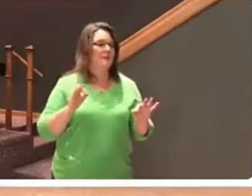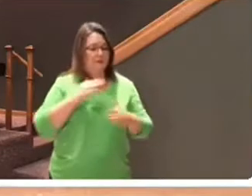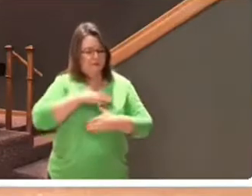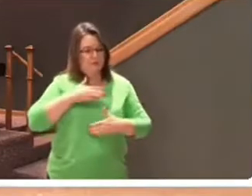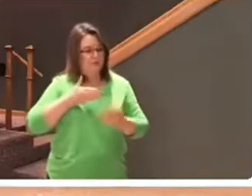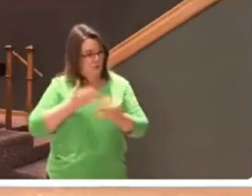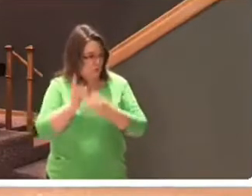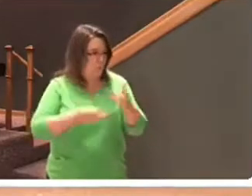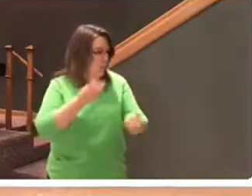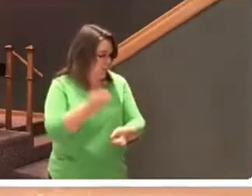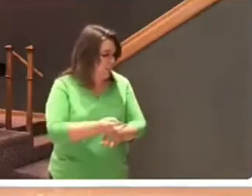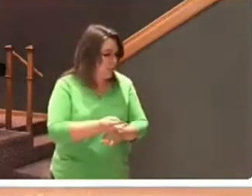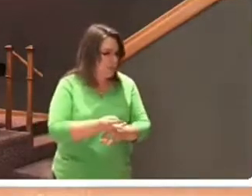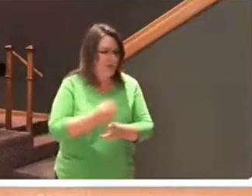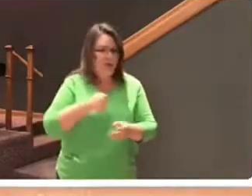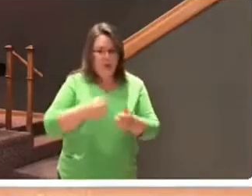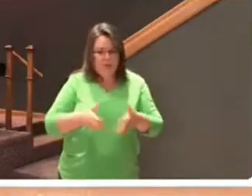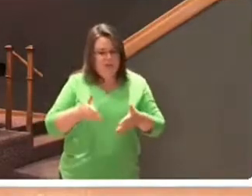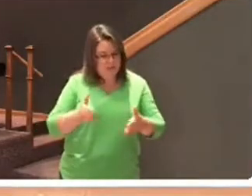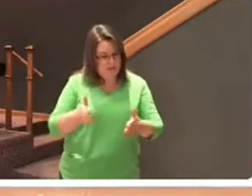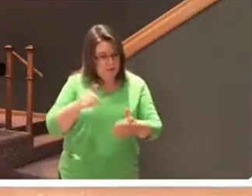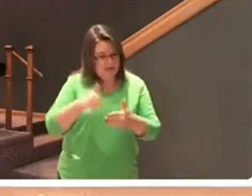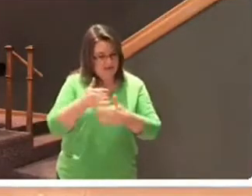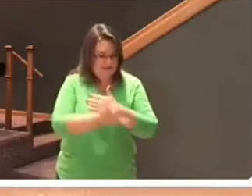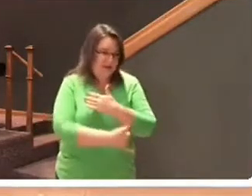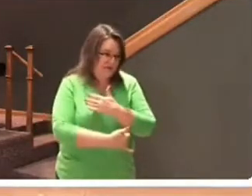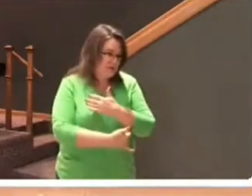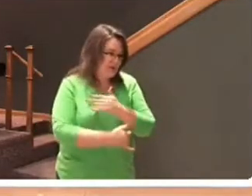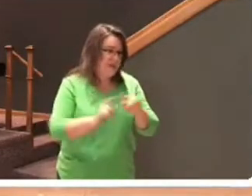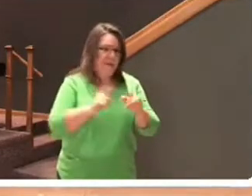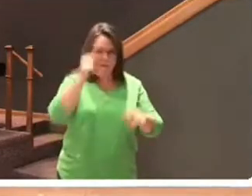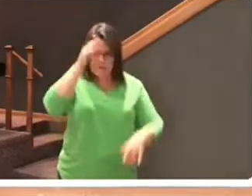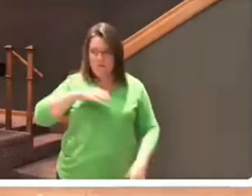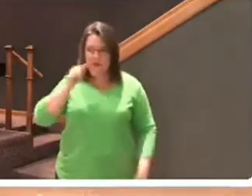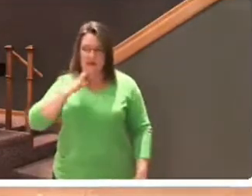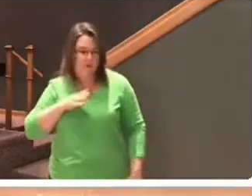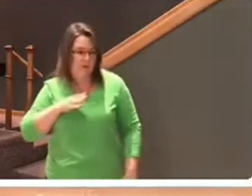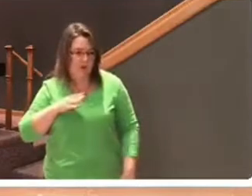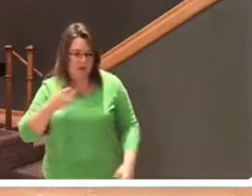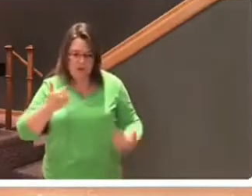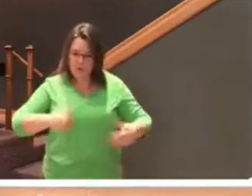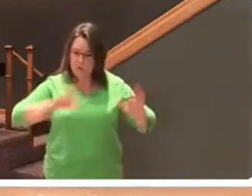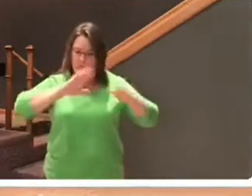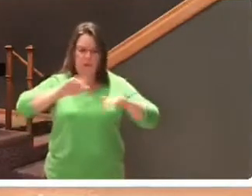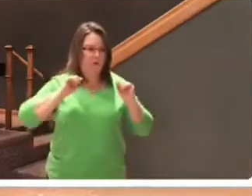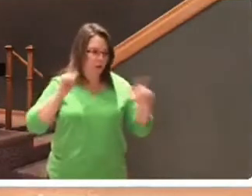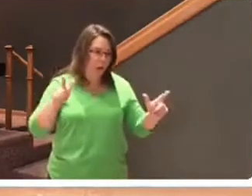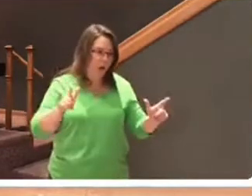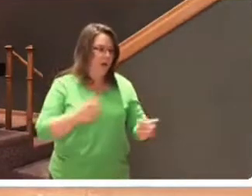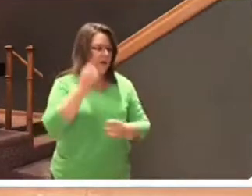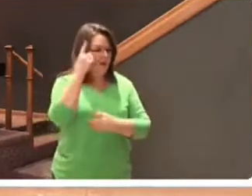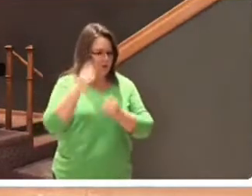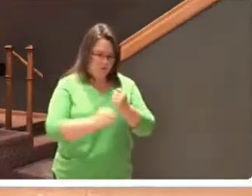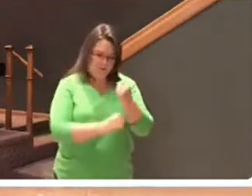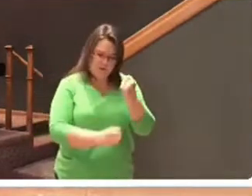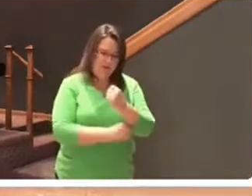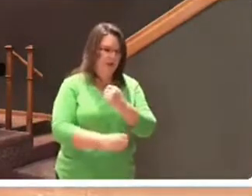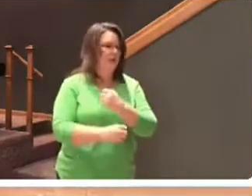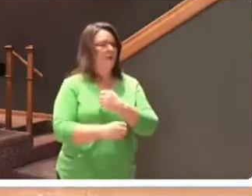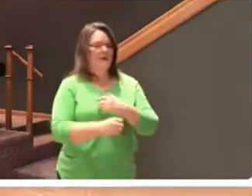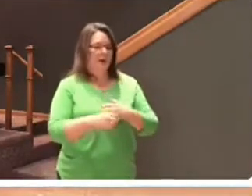world. We've lost our way in this country, but the men and women who gave their all understood the foundation that this country